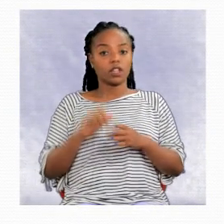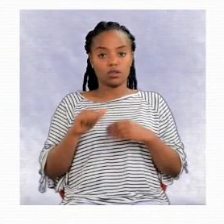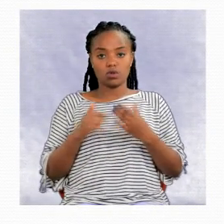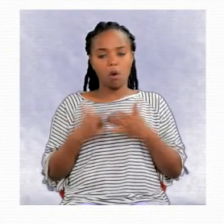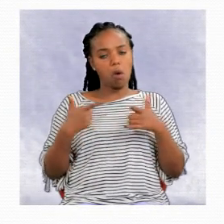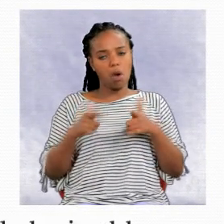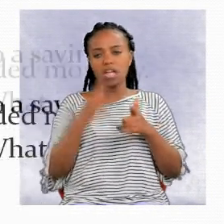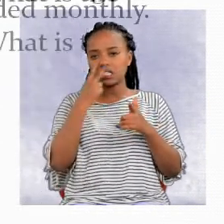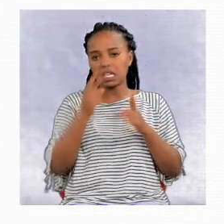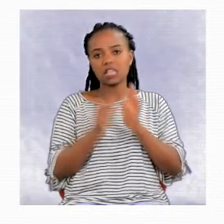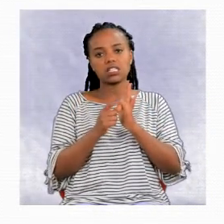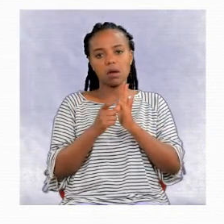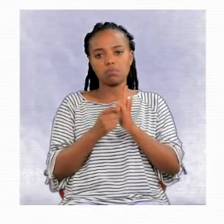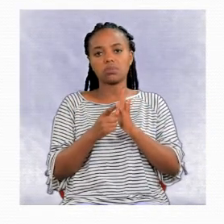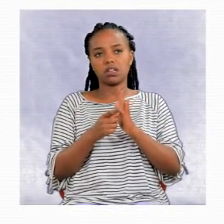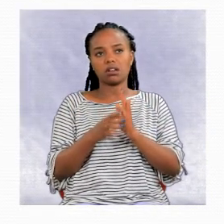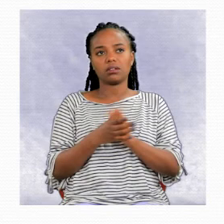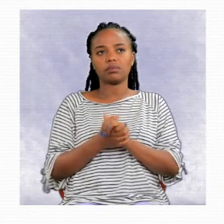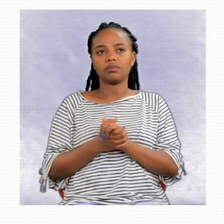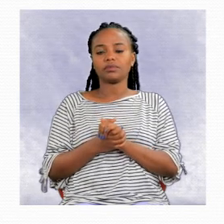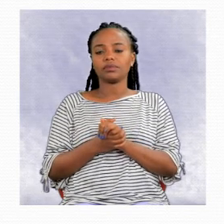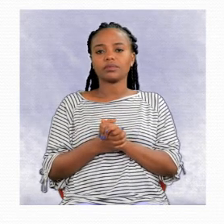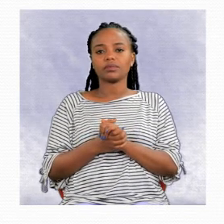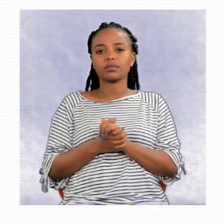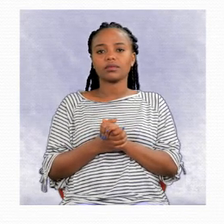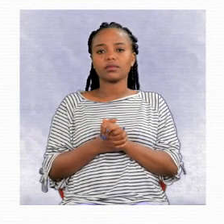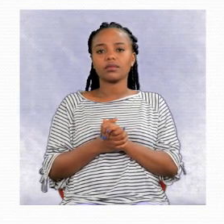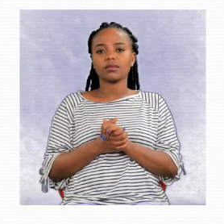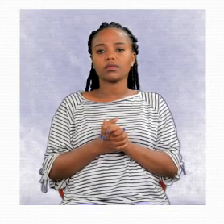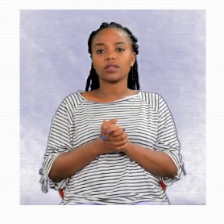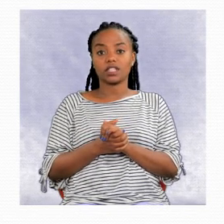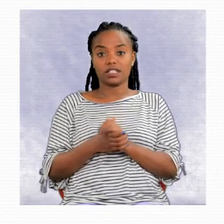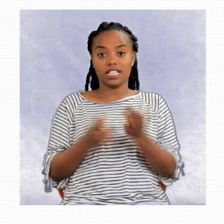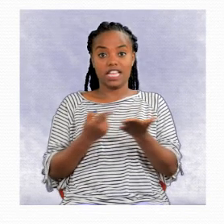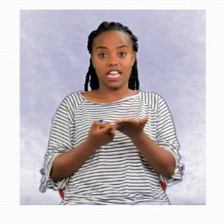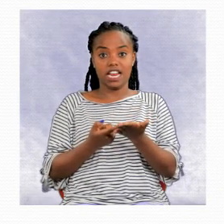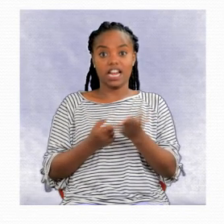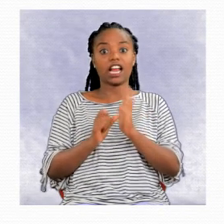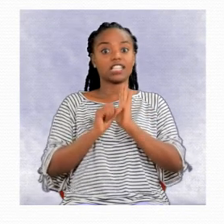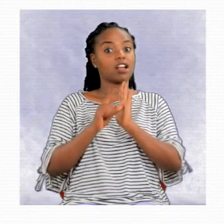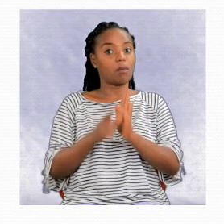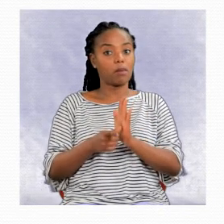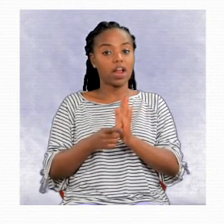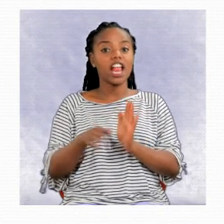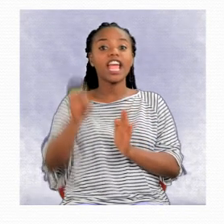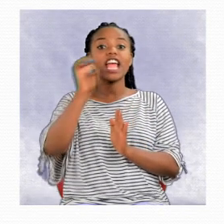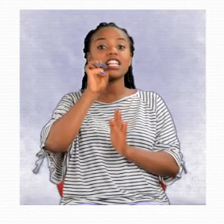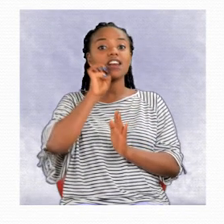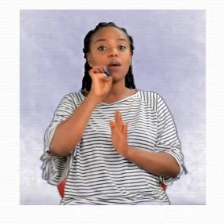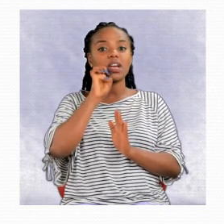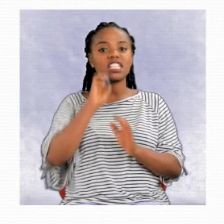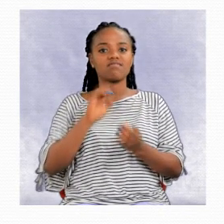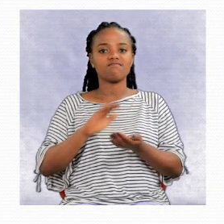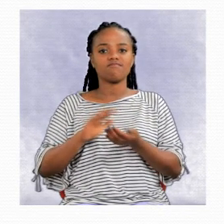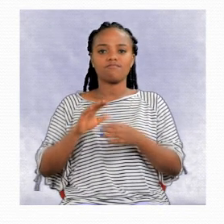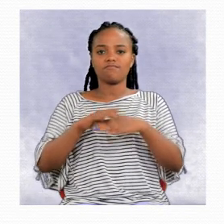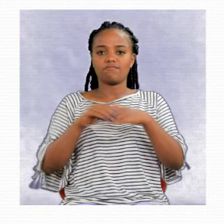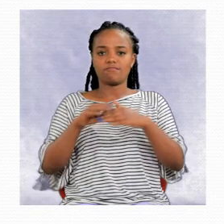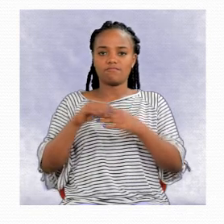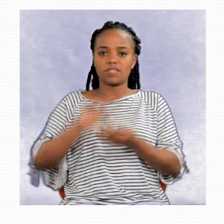let's see example for this one. Here we have Elizabeth deposits